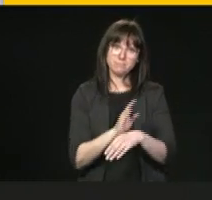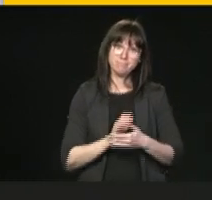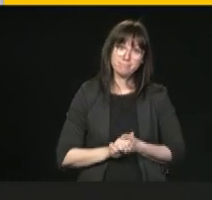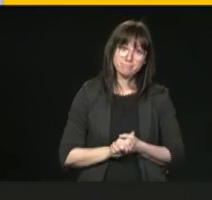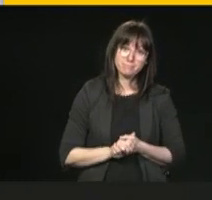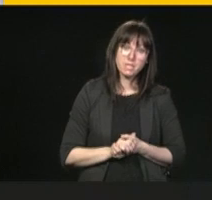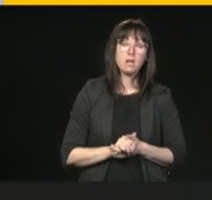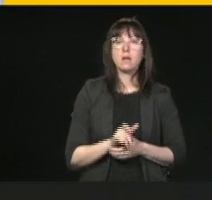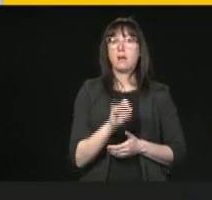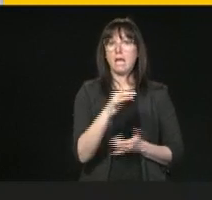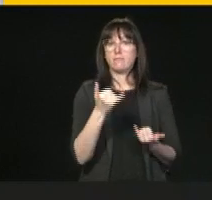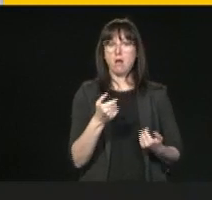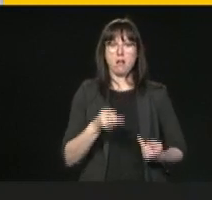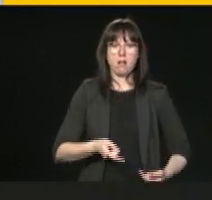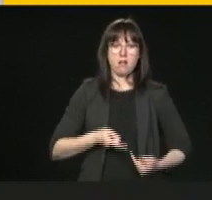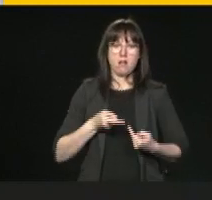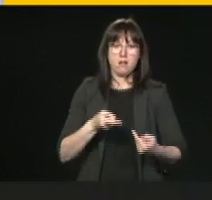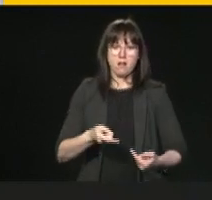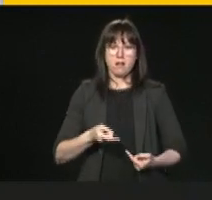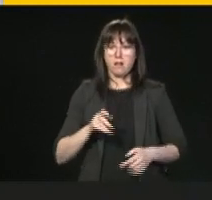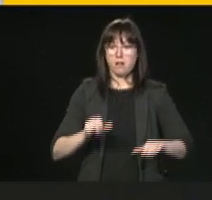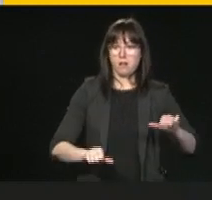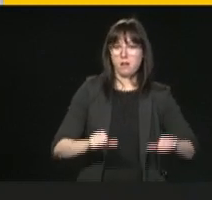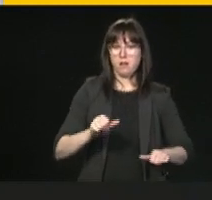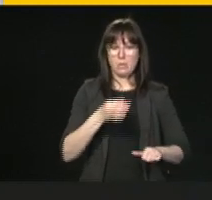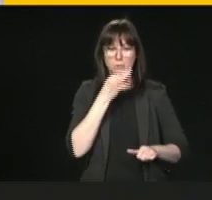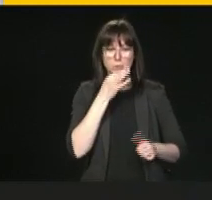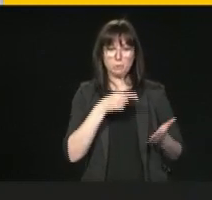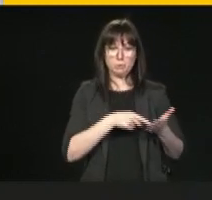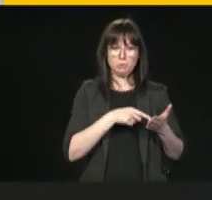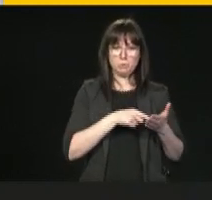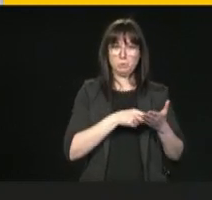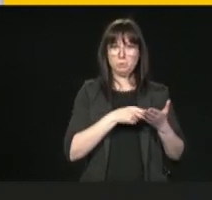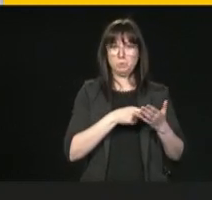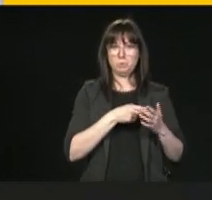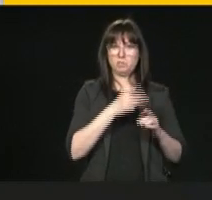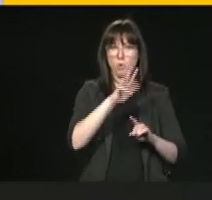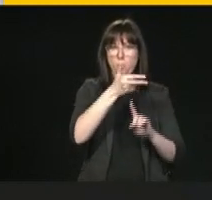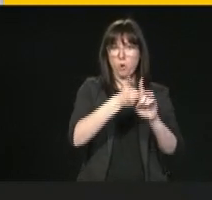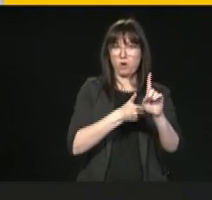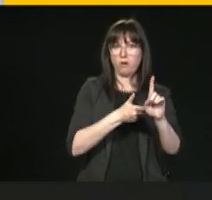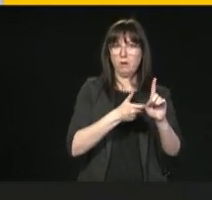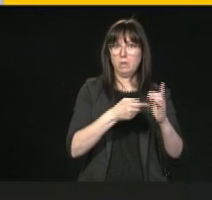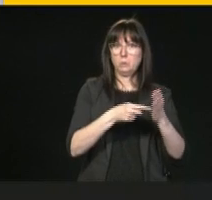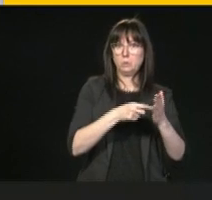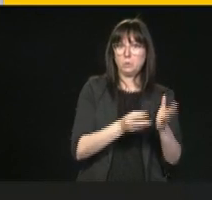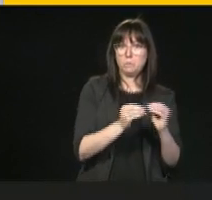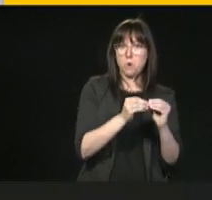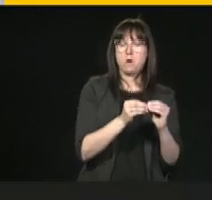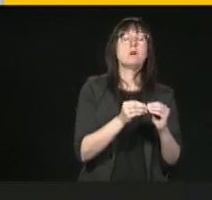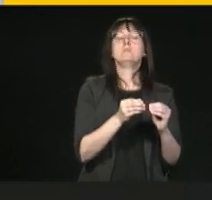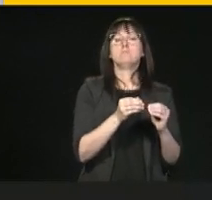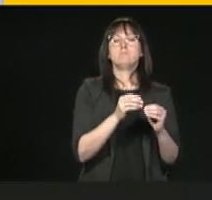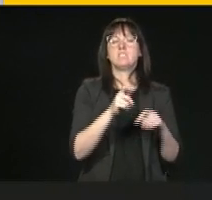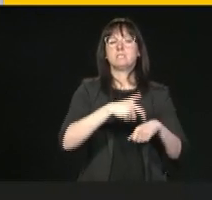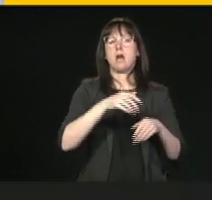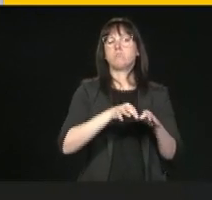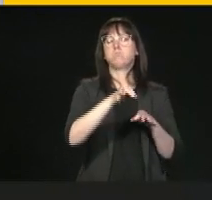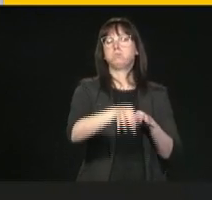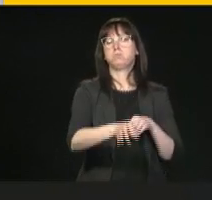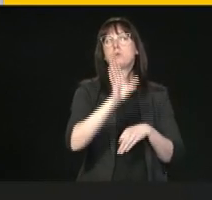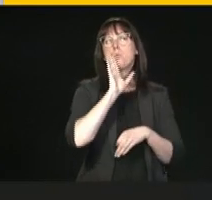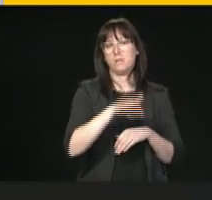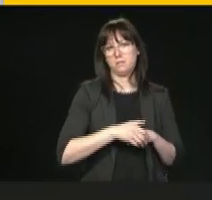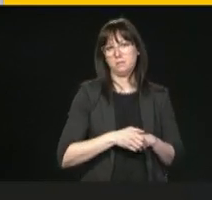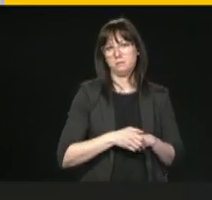So if you're struggling to get by right now and you have a payment due at the end of the quarter, we're going to give you more time. It will also allow